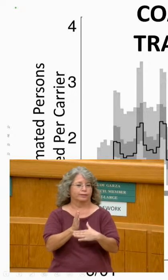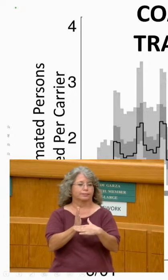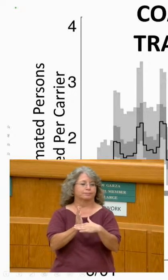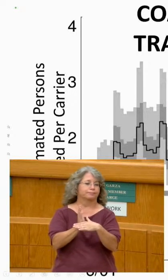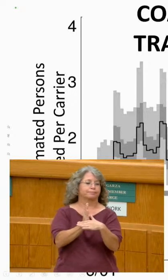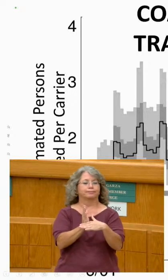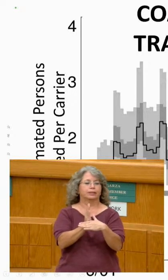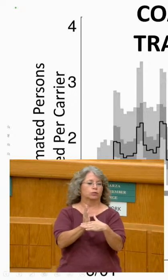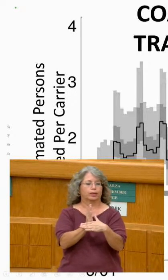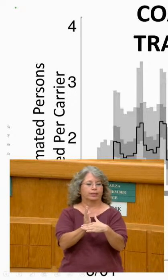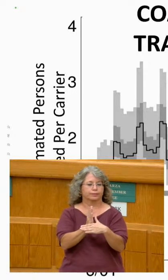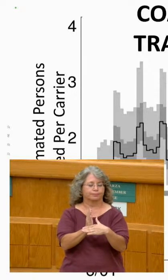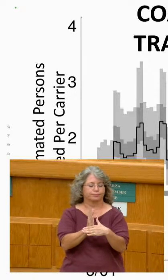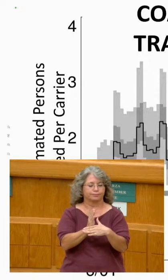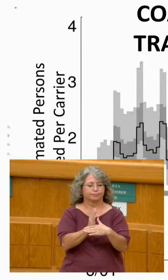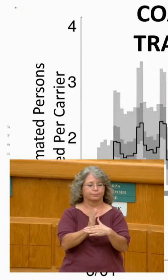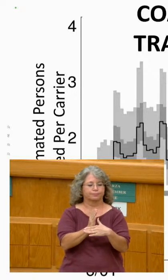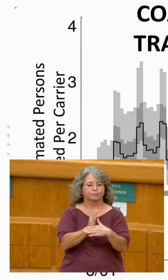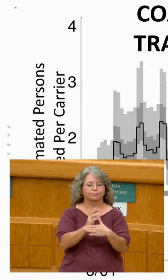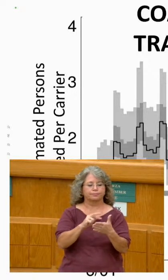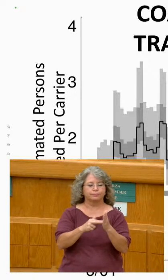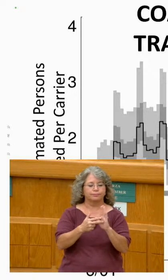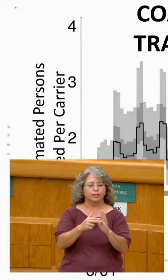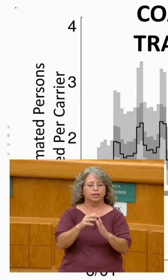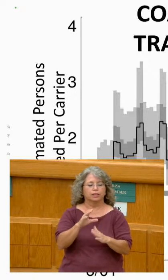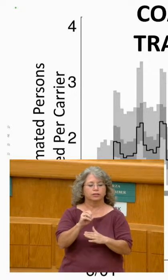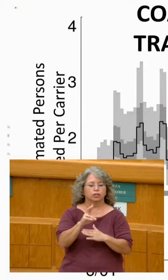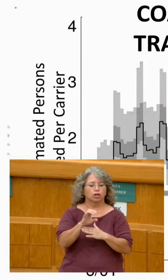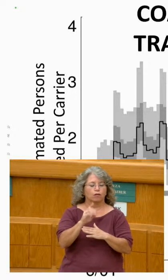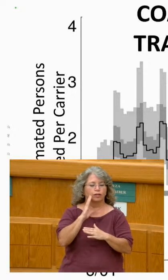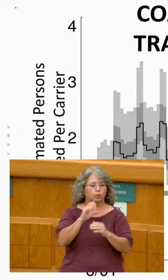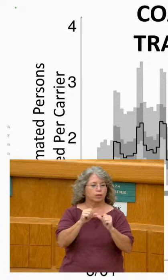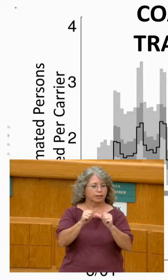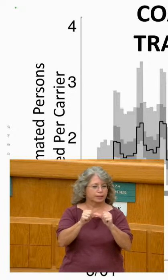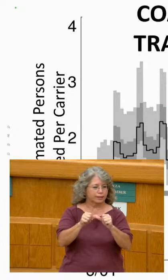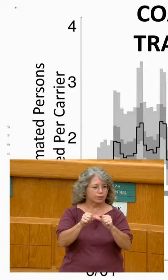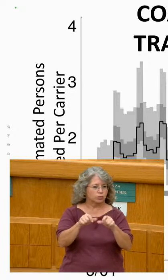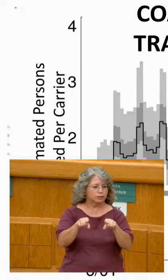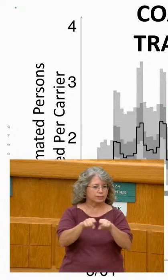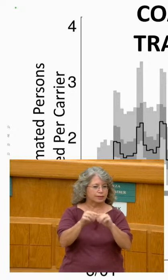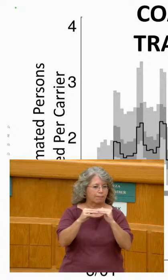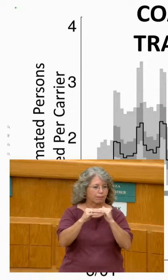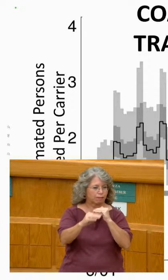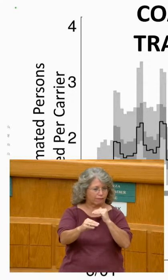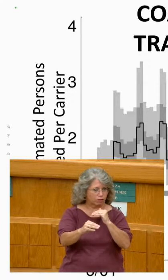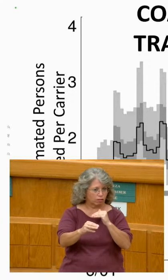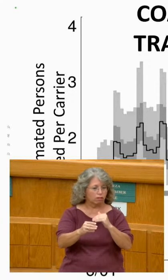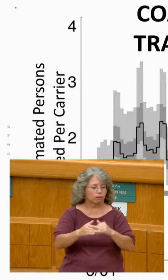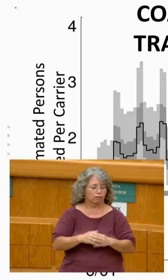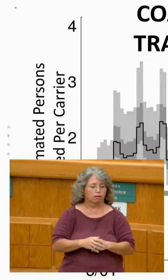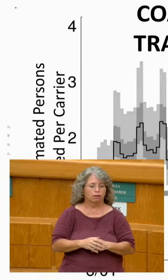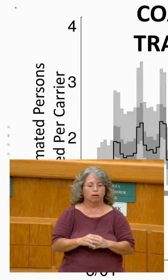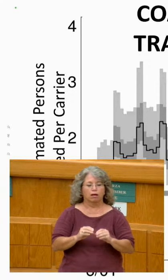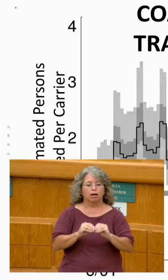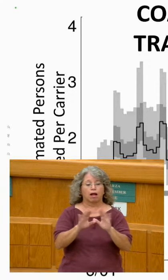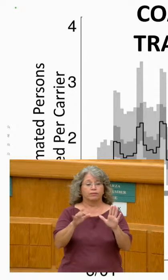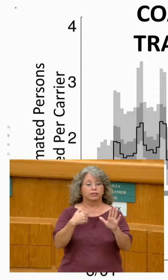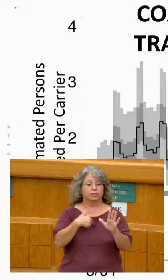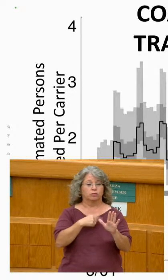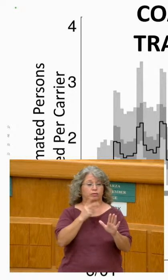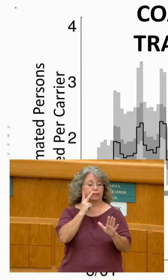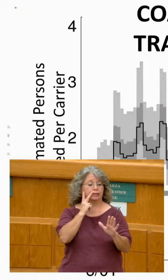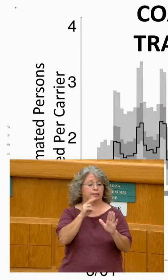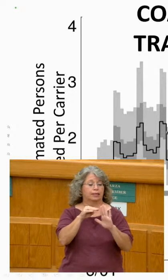two. It means COVID-19 will continue at the same level. Obviously, we've been in a decline,